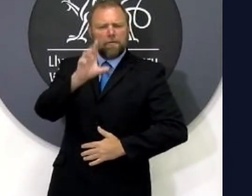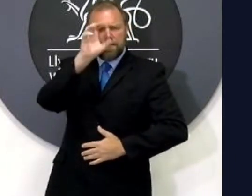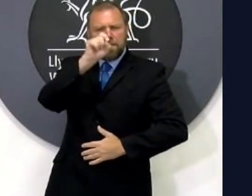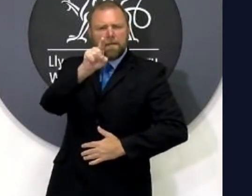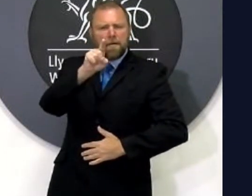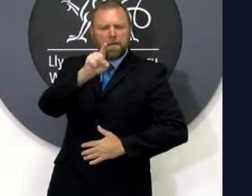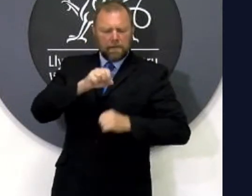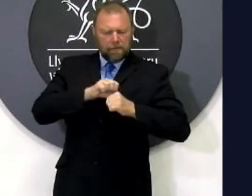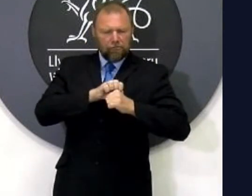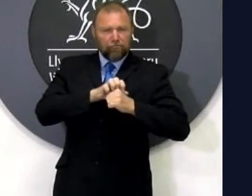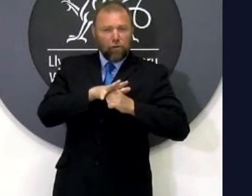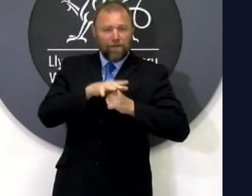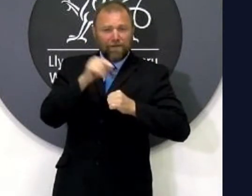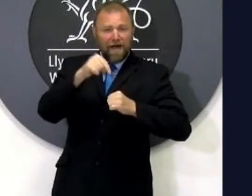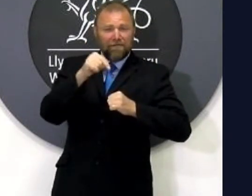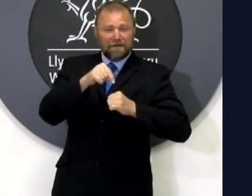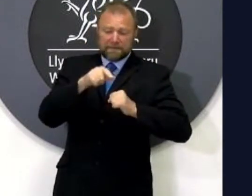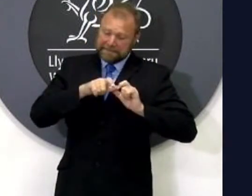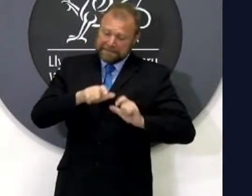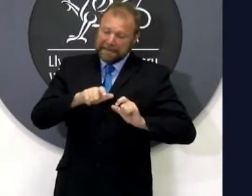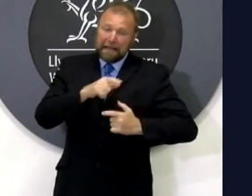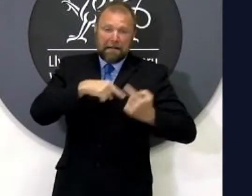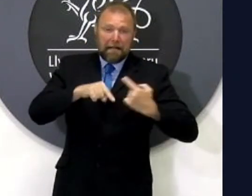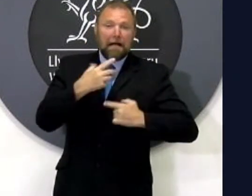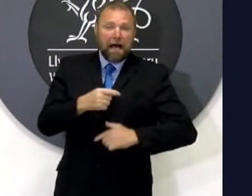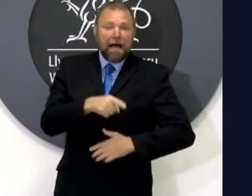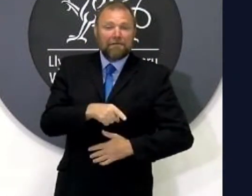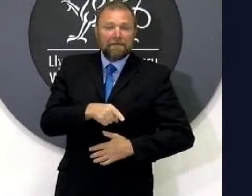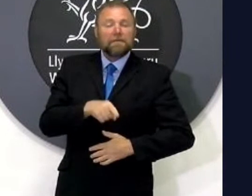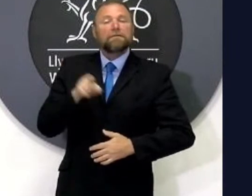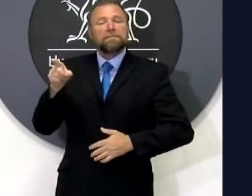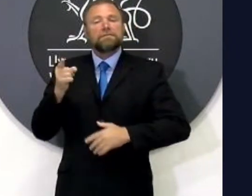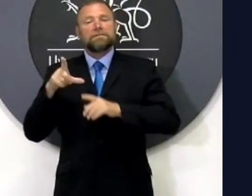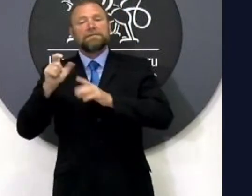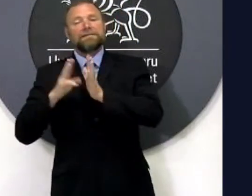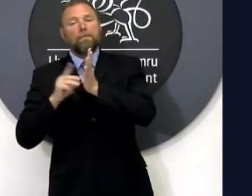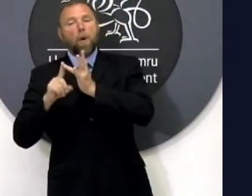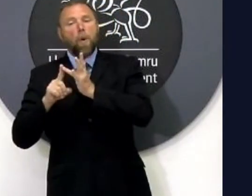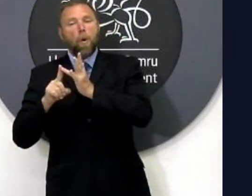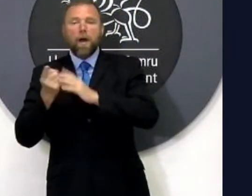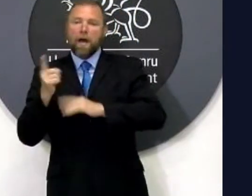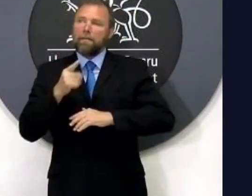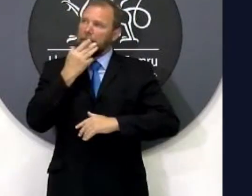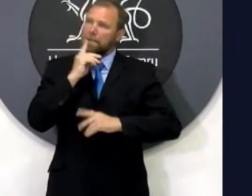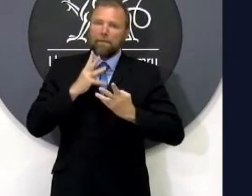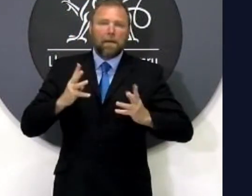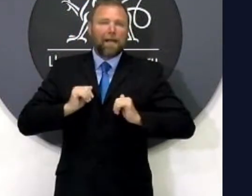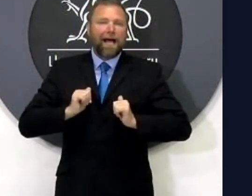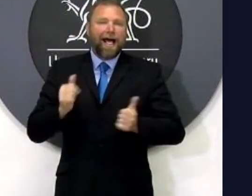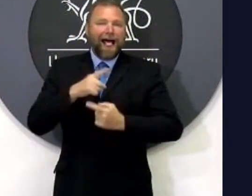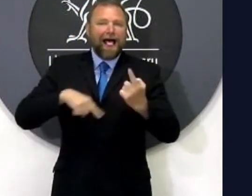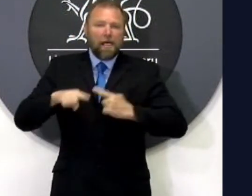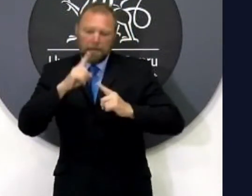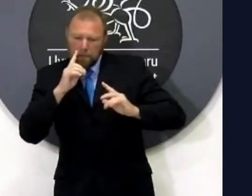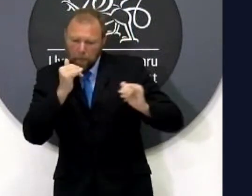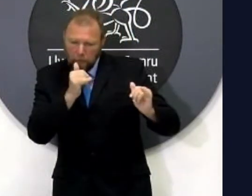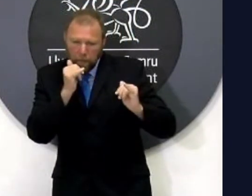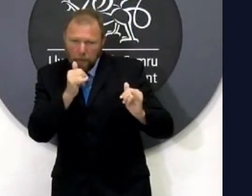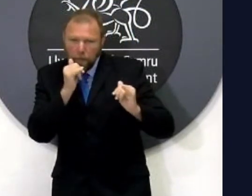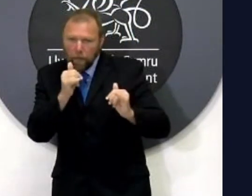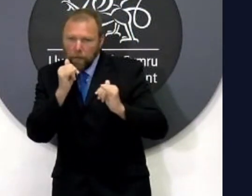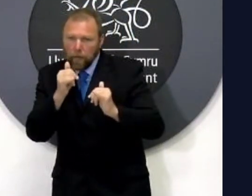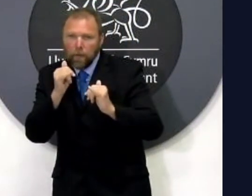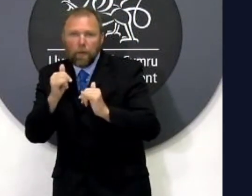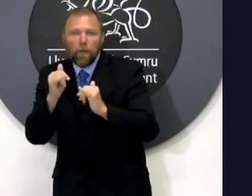coronavirus is still with us. The Chief Medical Officer and public health experts are constantly monitoring its spread